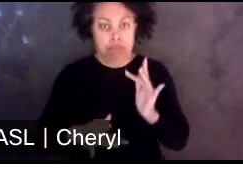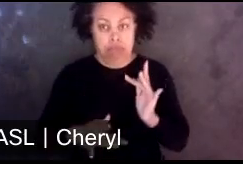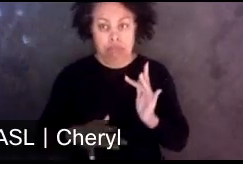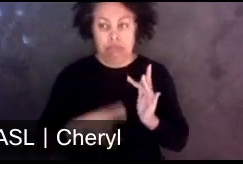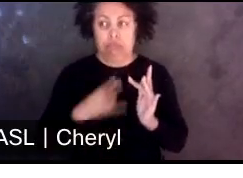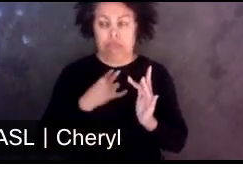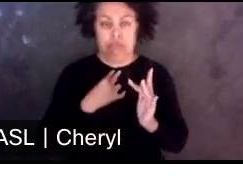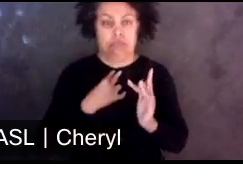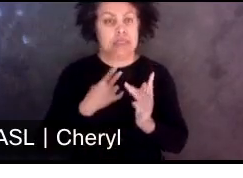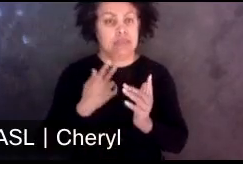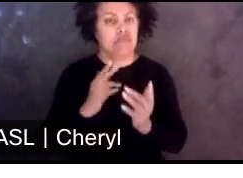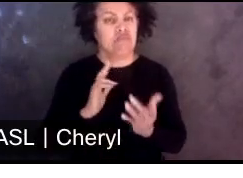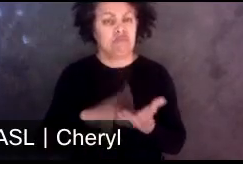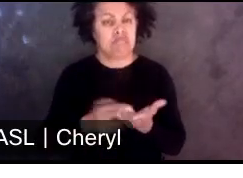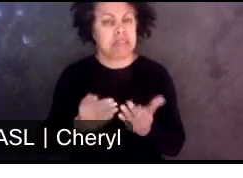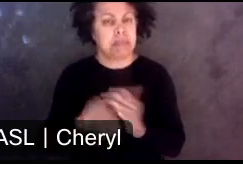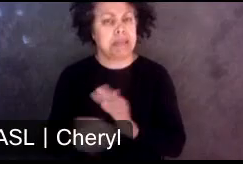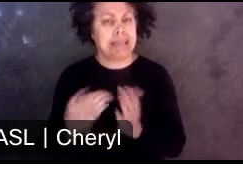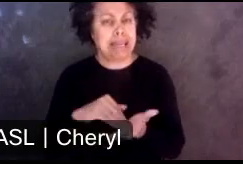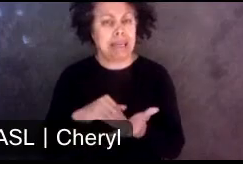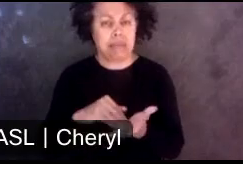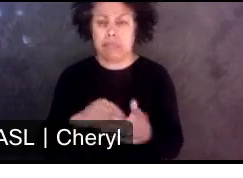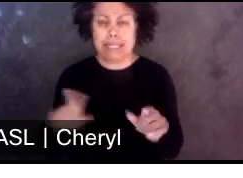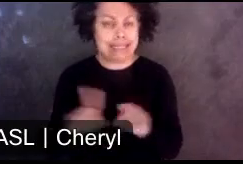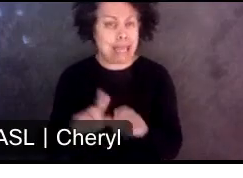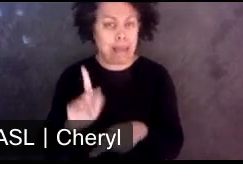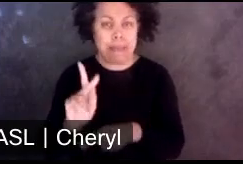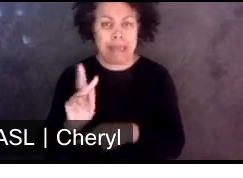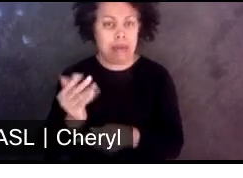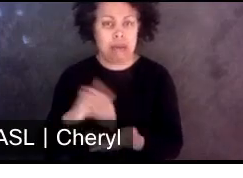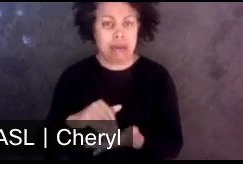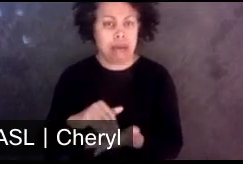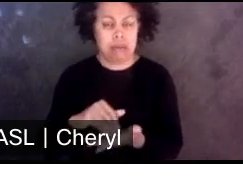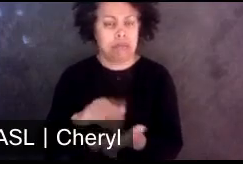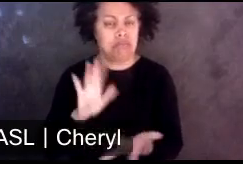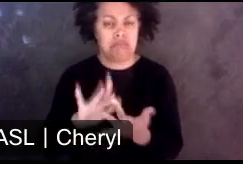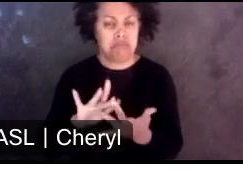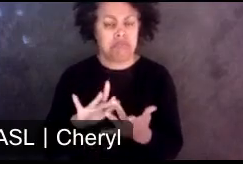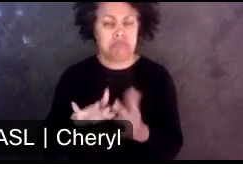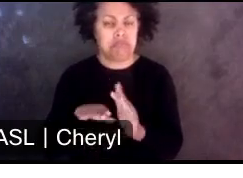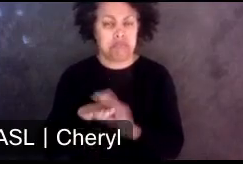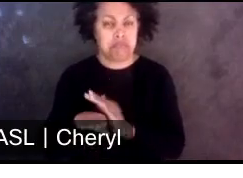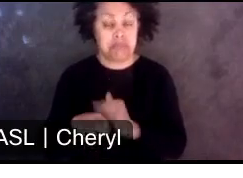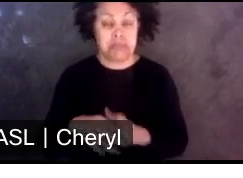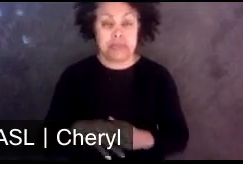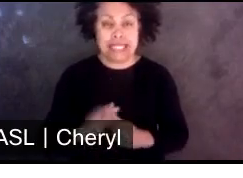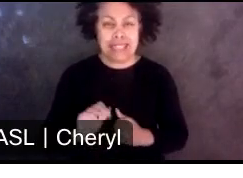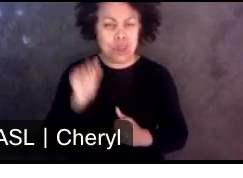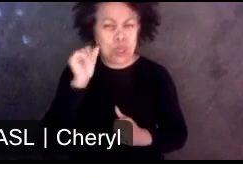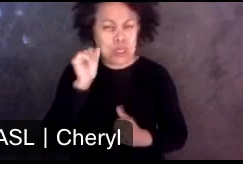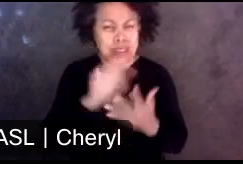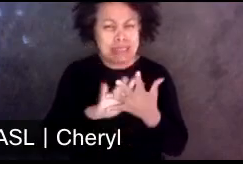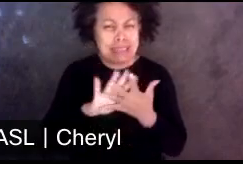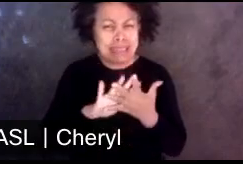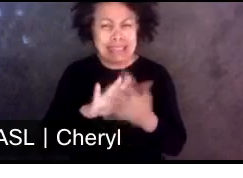please re-enter the session using the original webinar link that was emailed to you. If the sound is unclear, it's